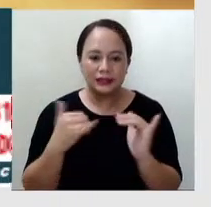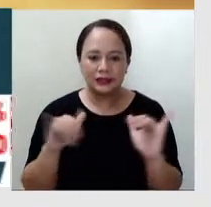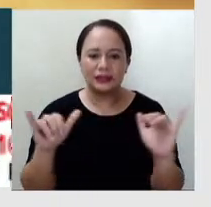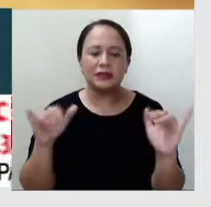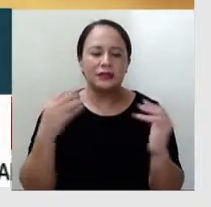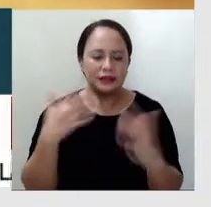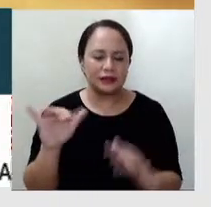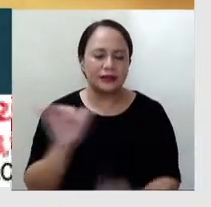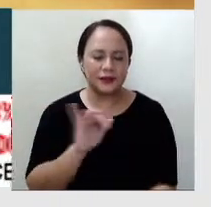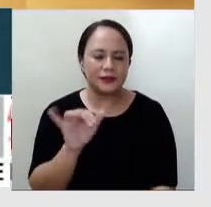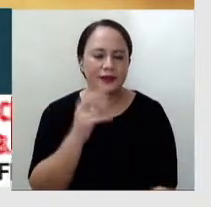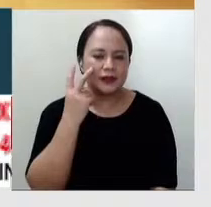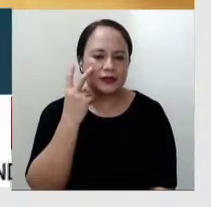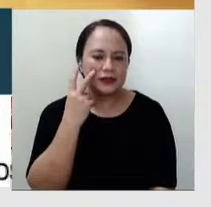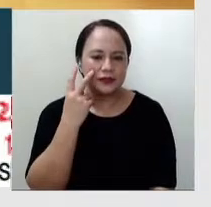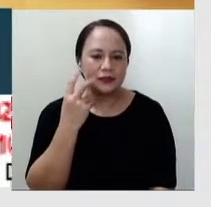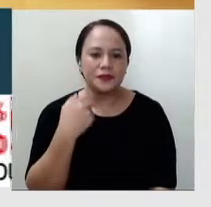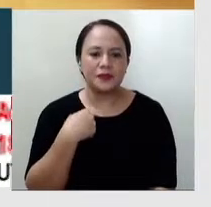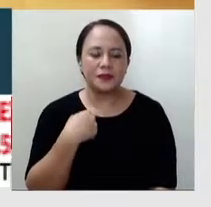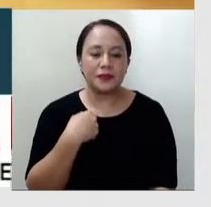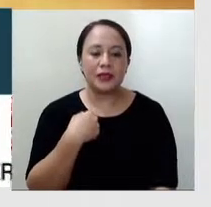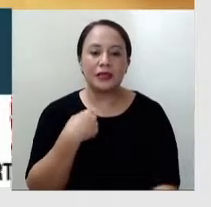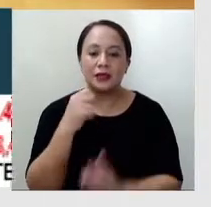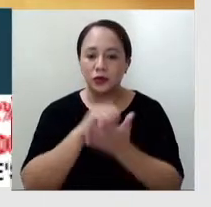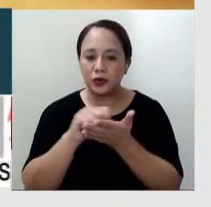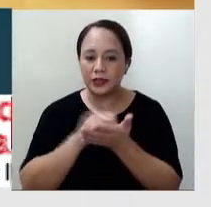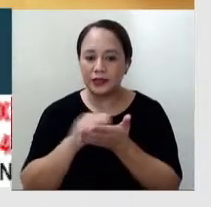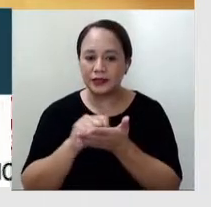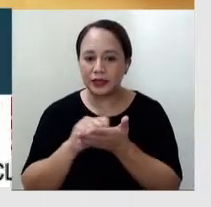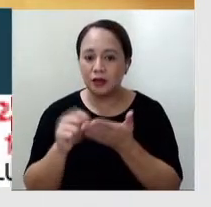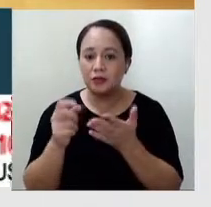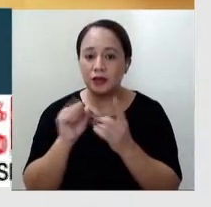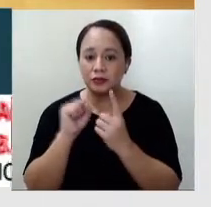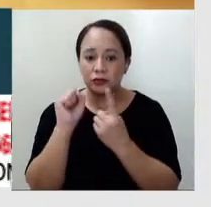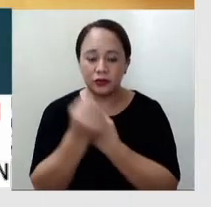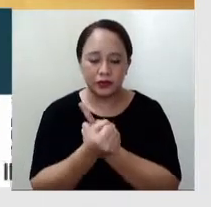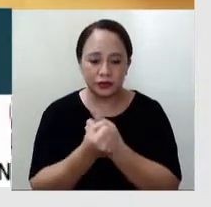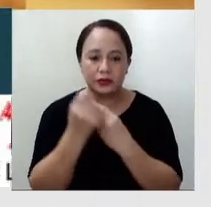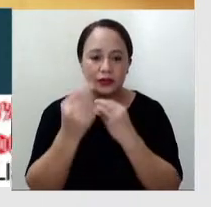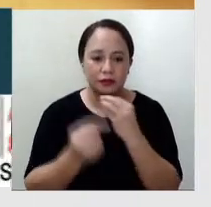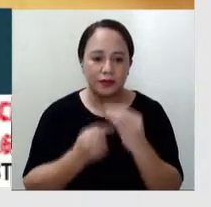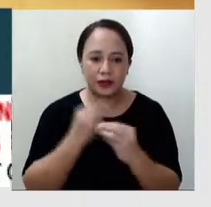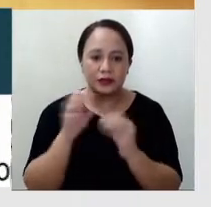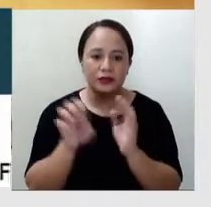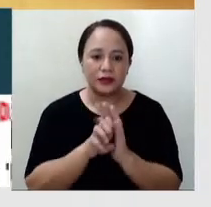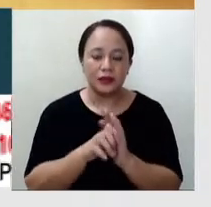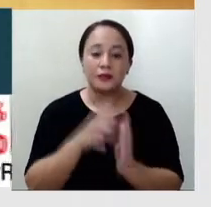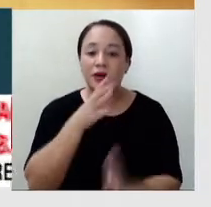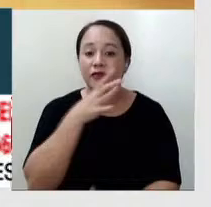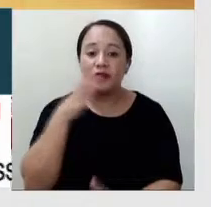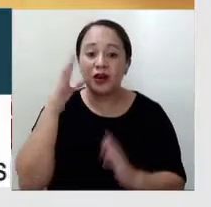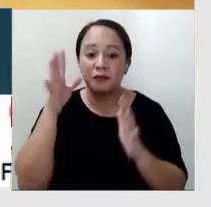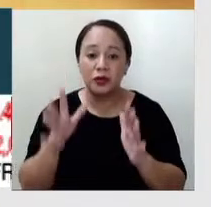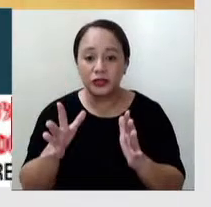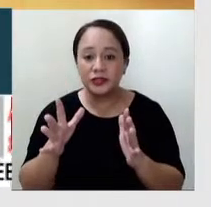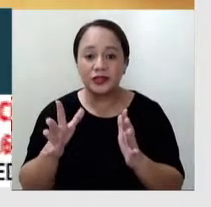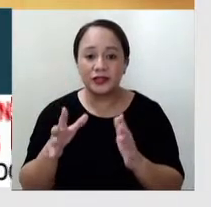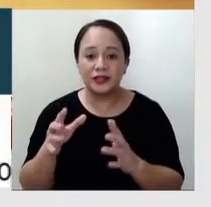seeing, I also read about instances of, for example, farmers in the Mindanao region